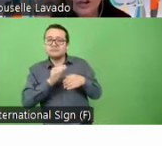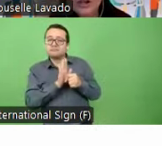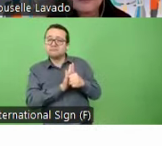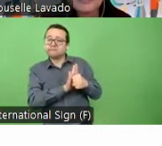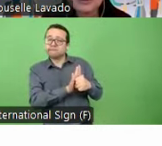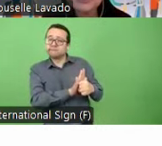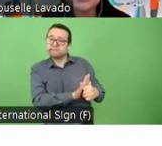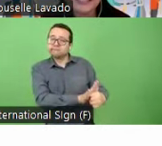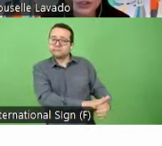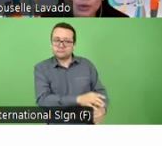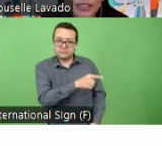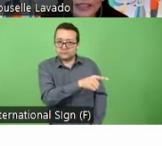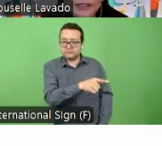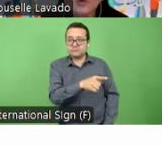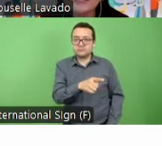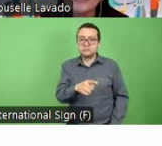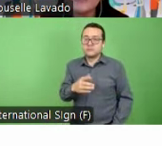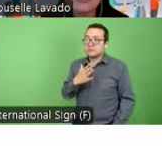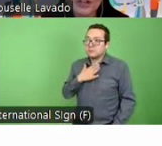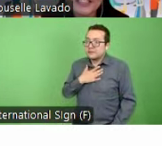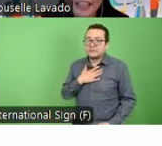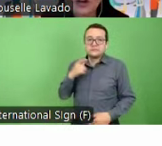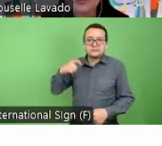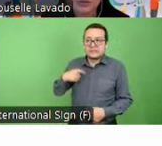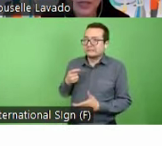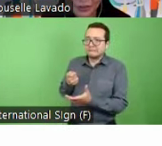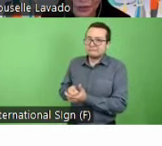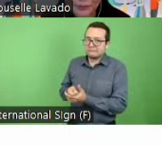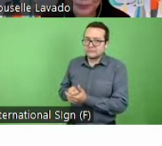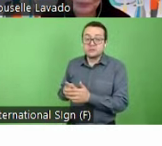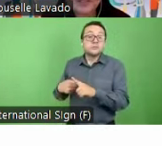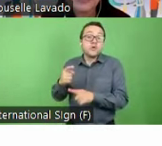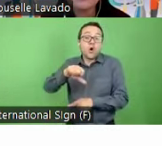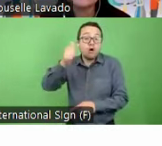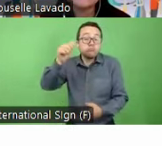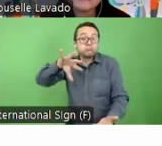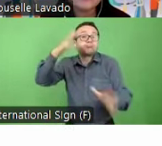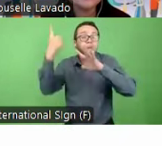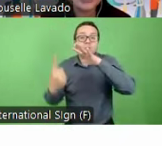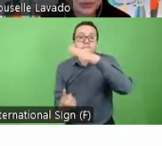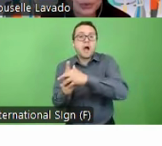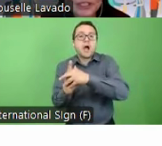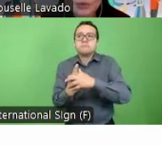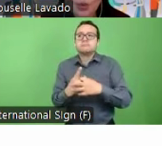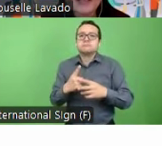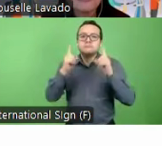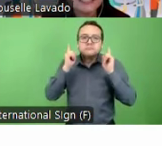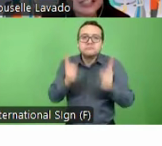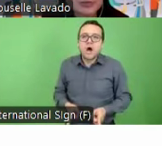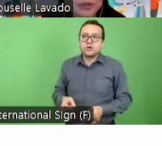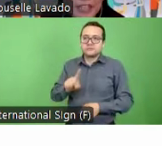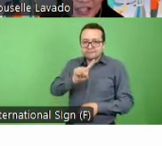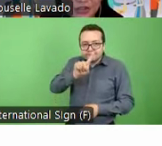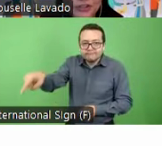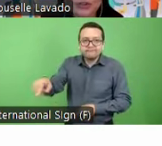care, but also excluded when they avoid care altogether. This underscores why